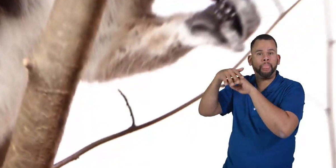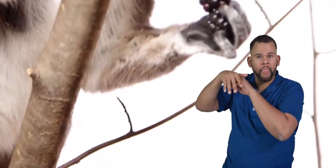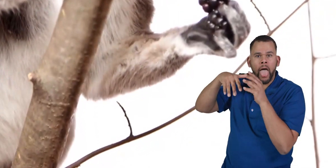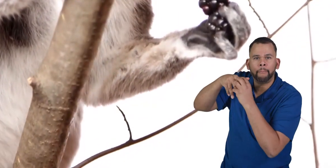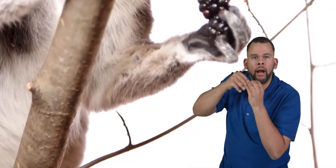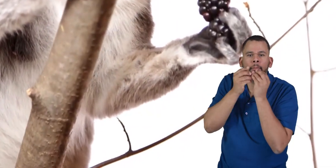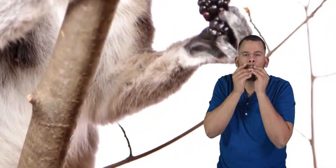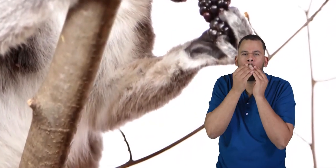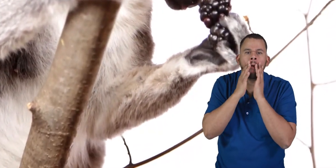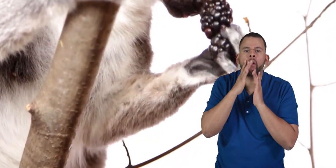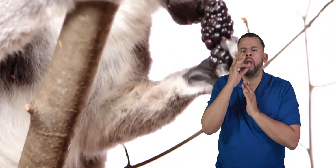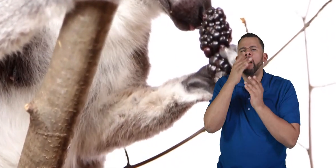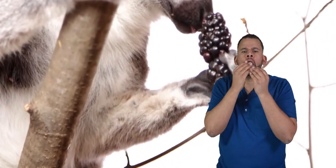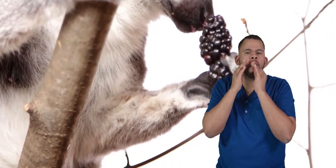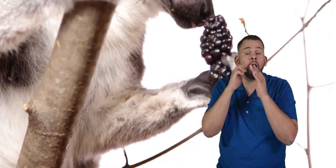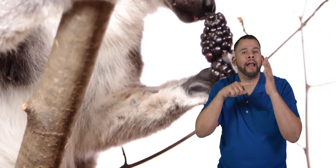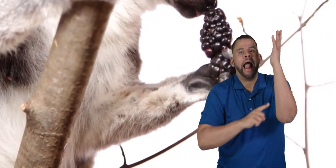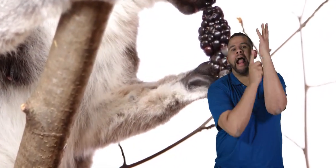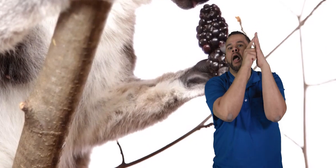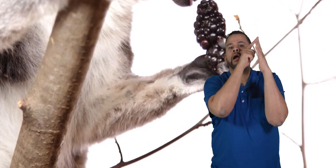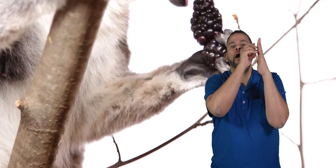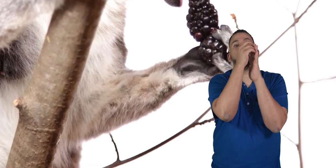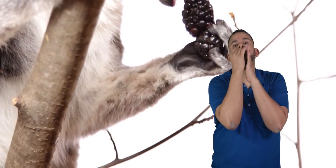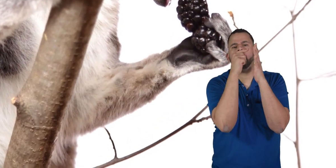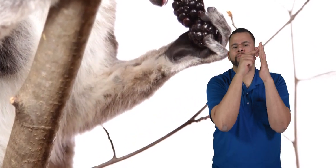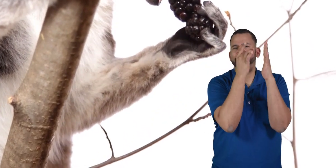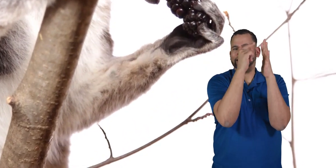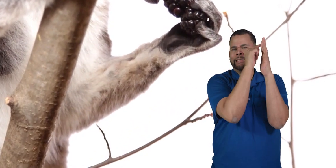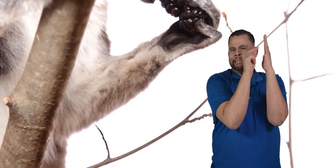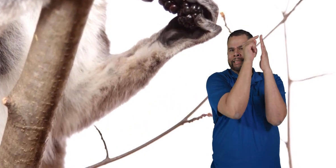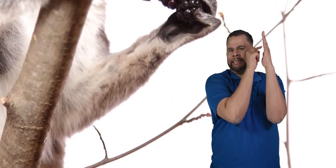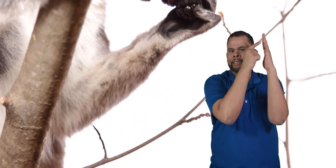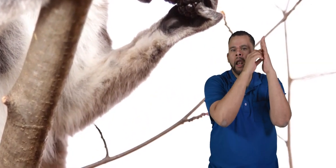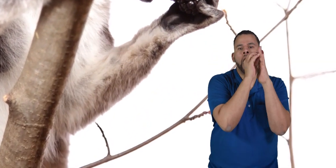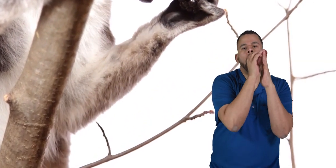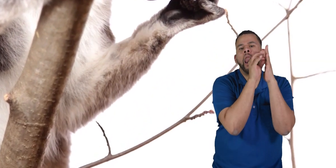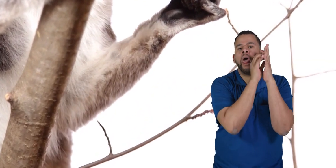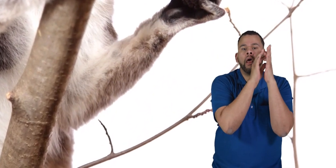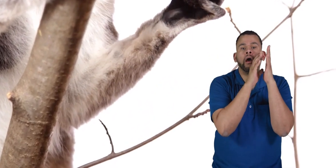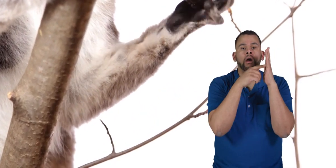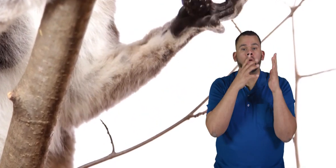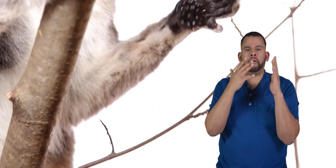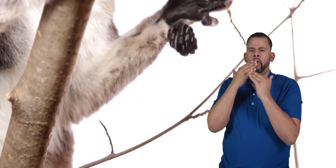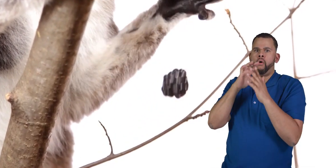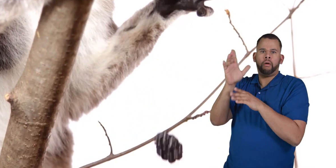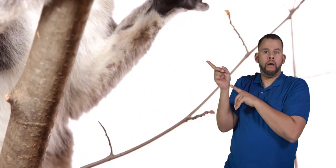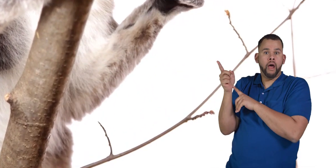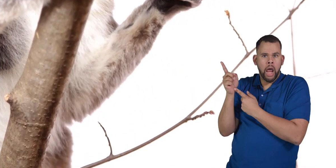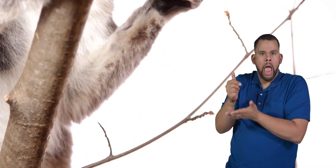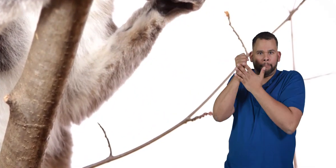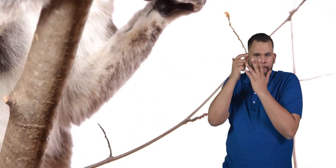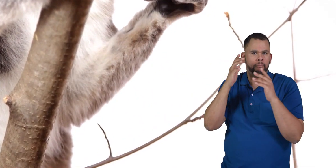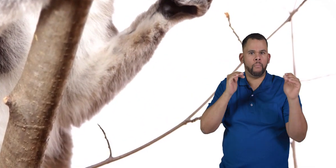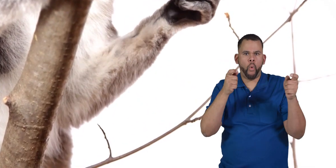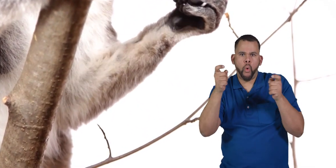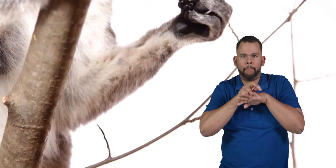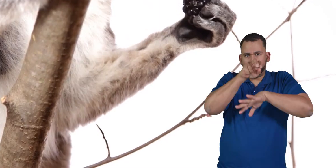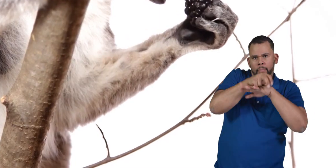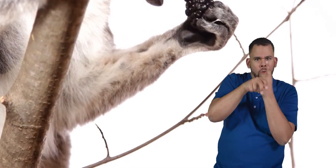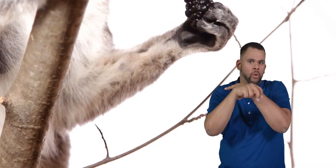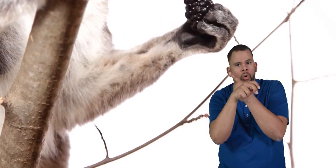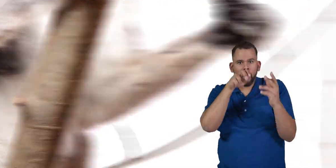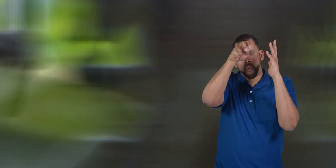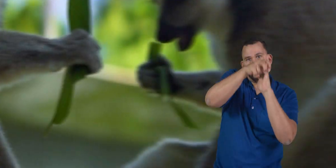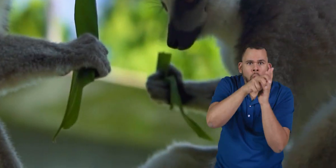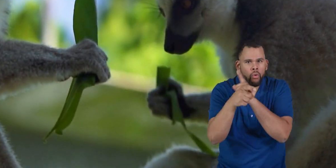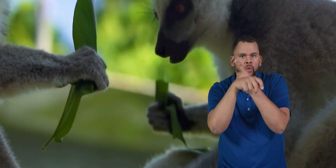they are good at finding yummy fruits high up in the trees thanks to their muscular tails that allow them to balance as they jump from branch to